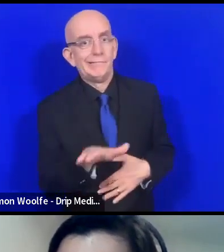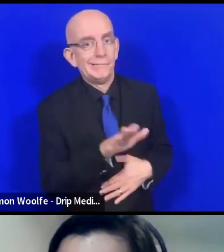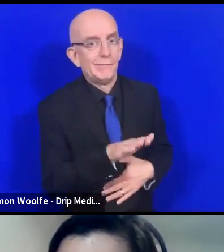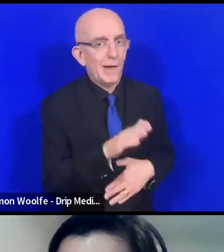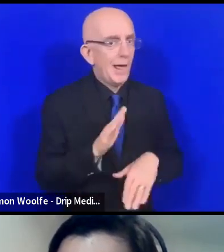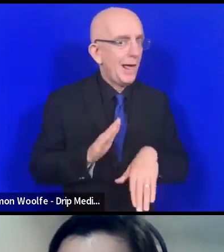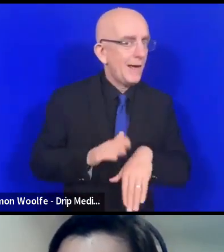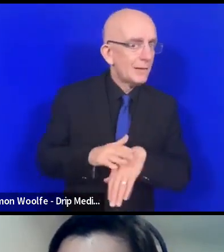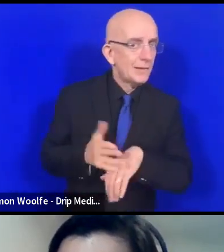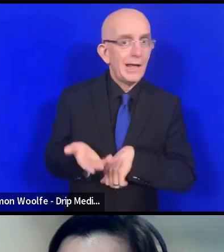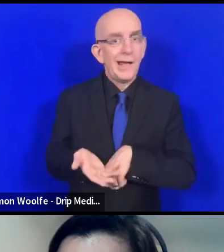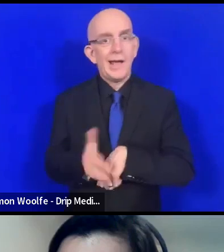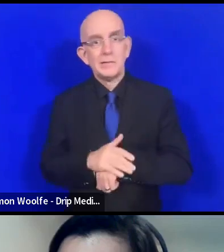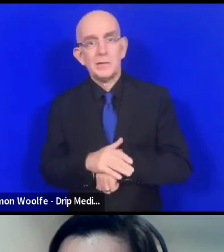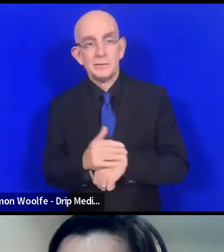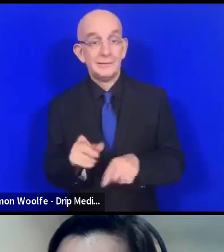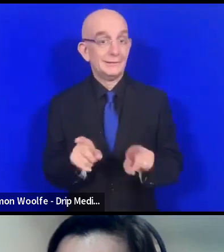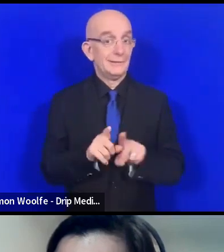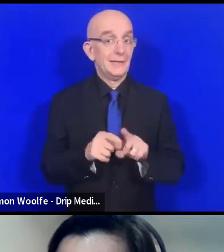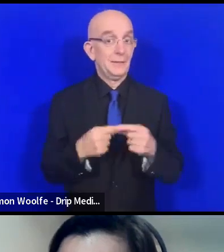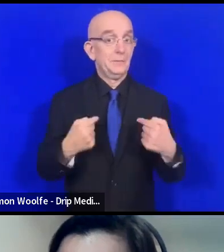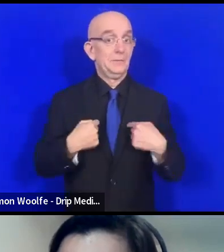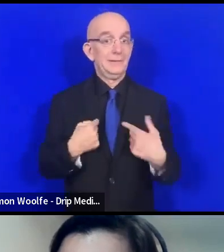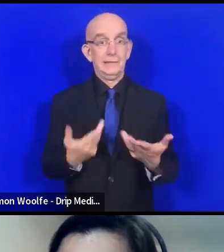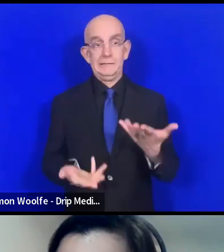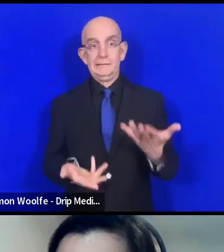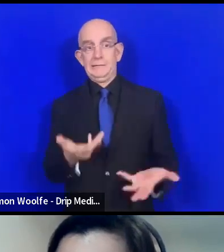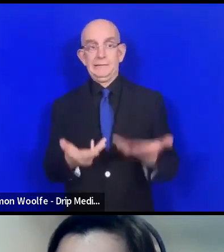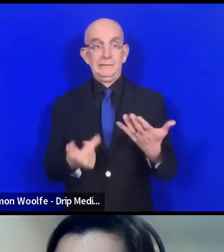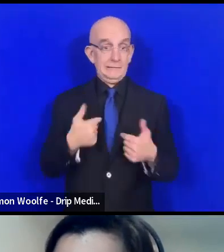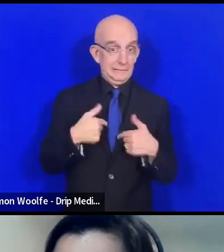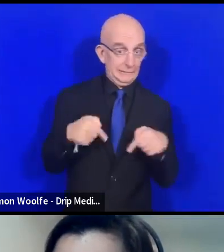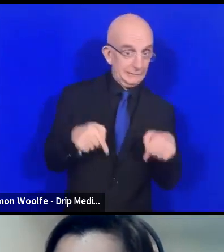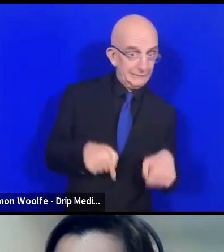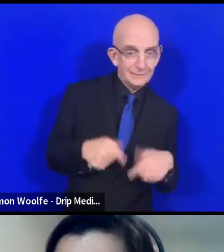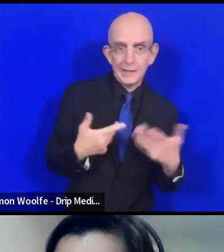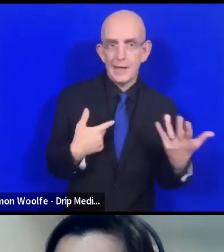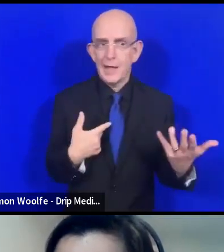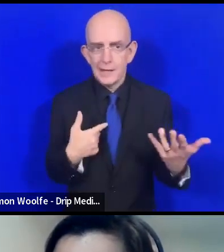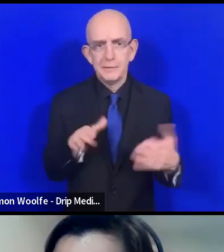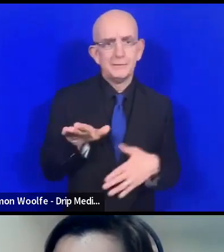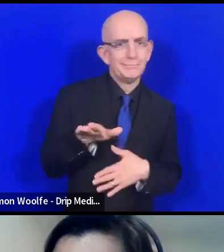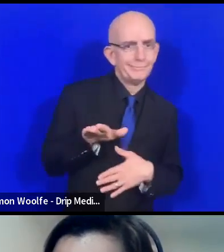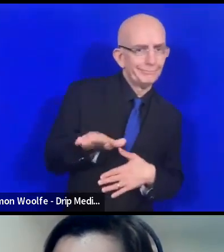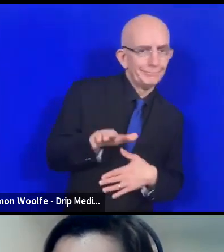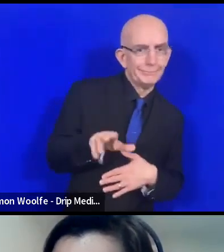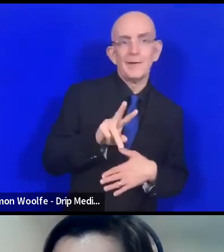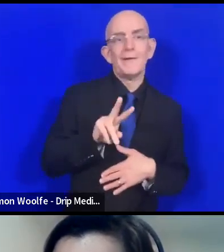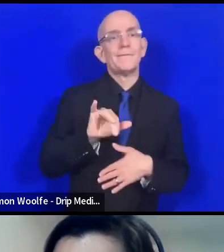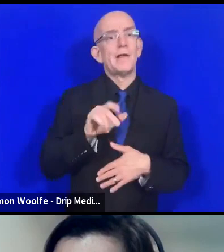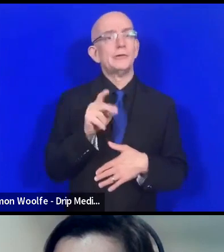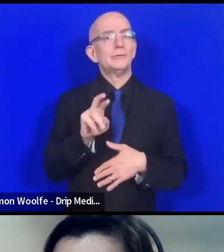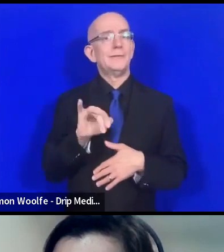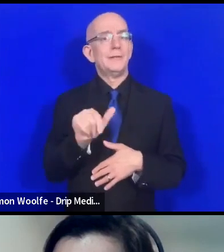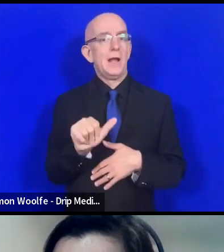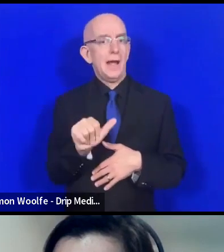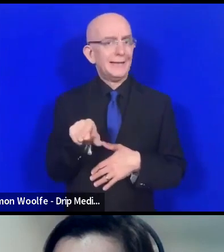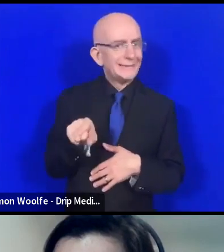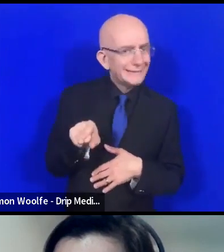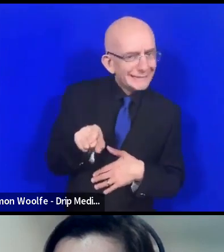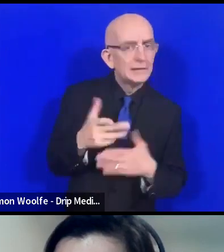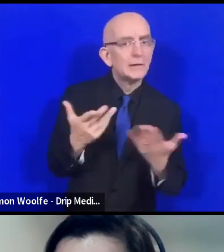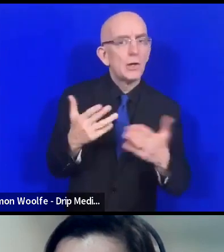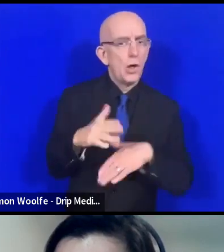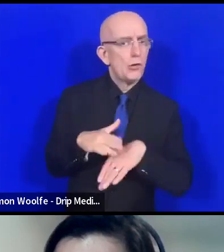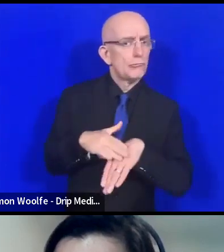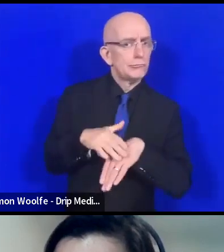consultants or somebody else, and they would have a creative solution or another method that we could use. So I